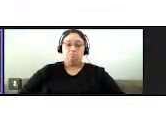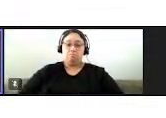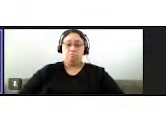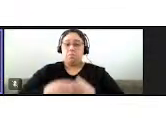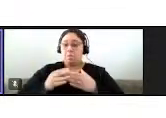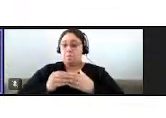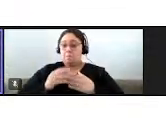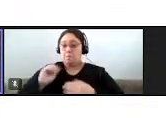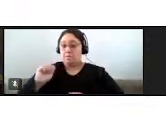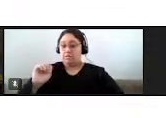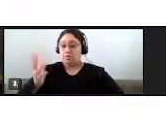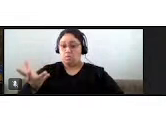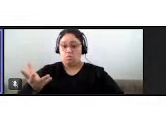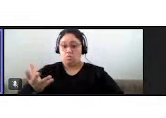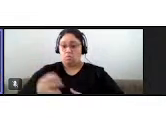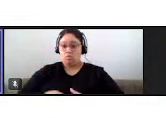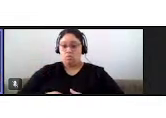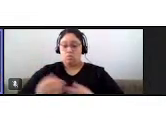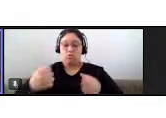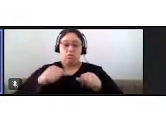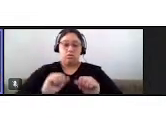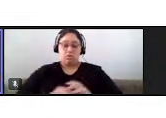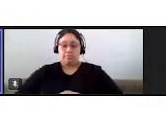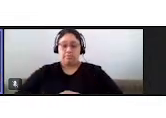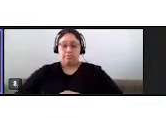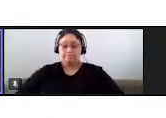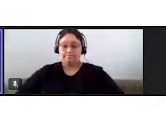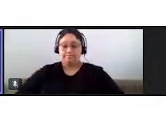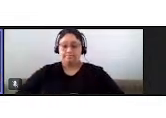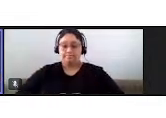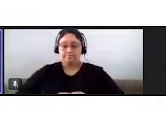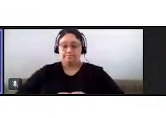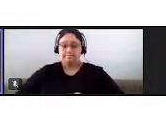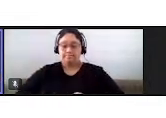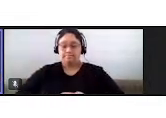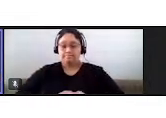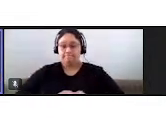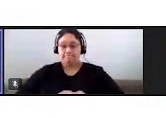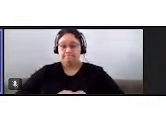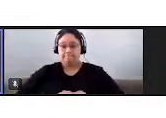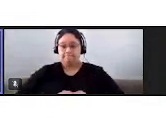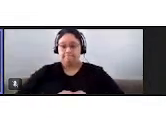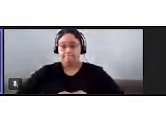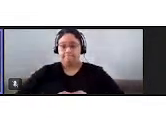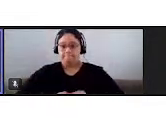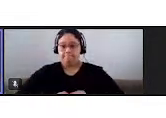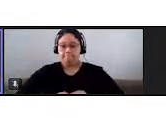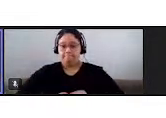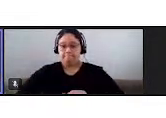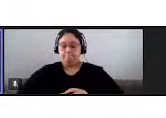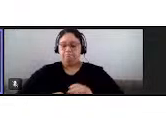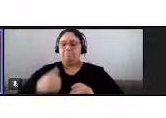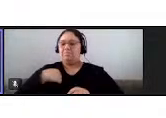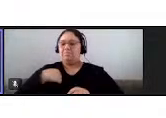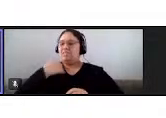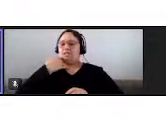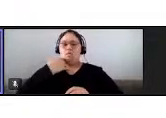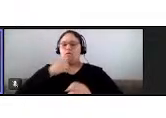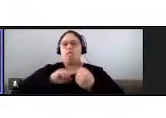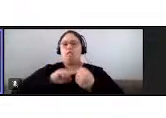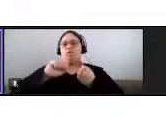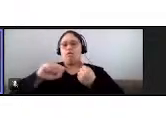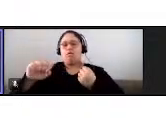Member Maseko? Chair, I really don't want us to go on and on about it,